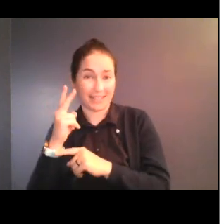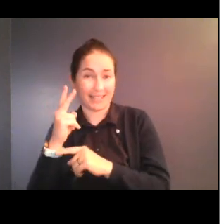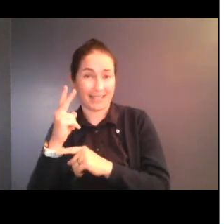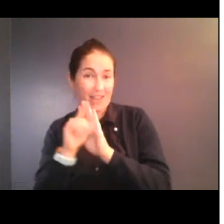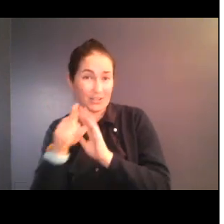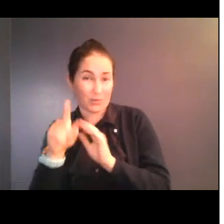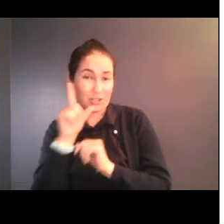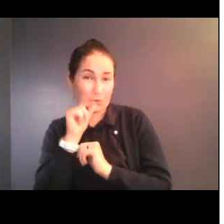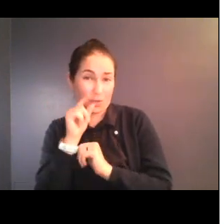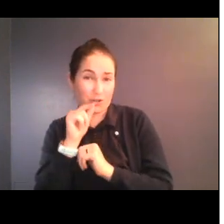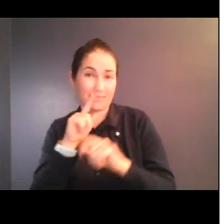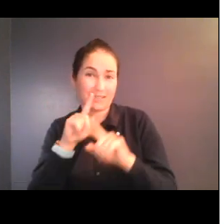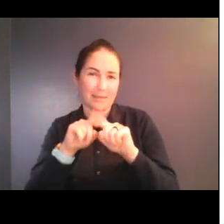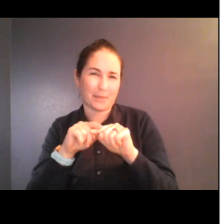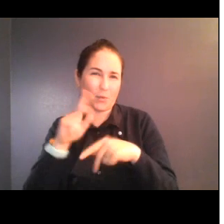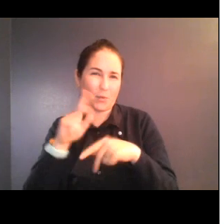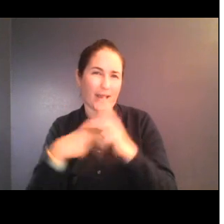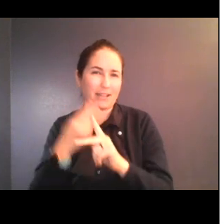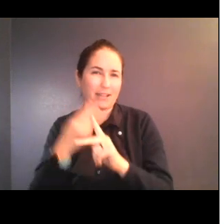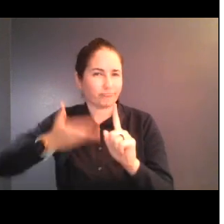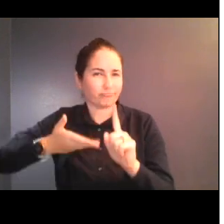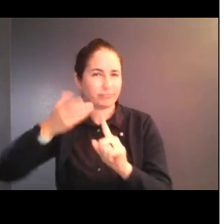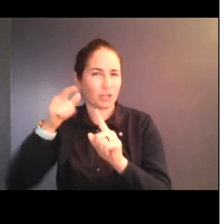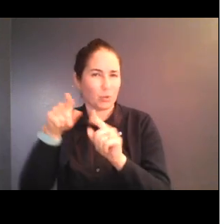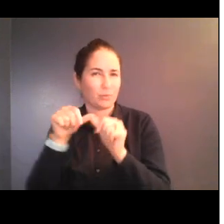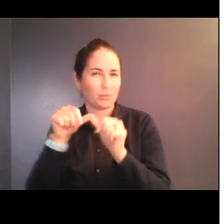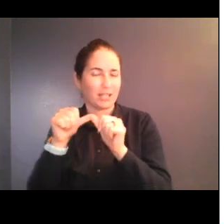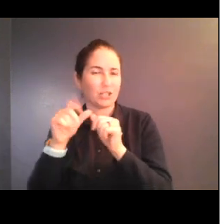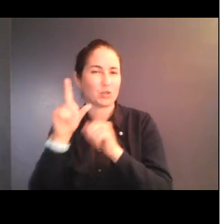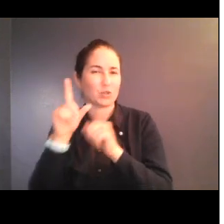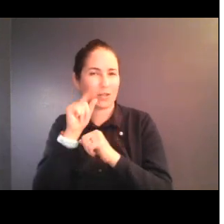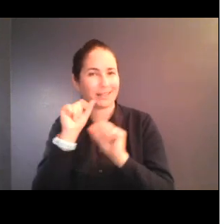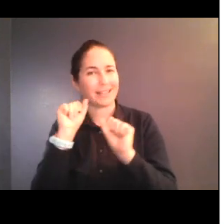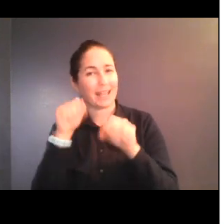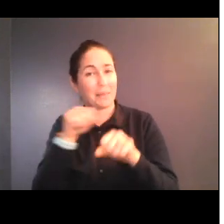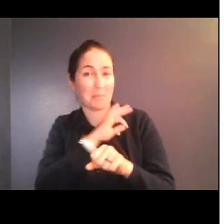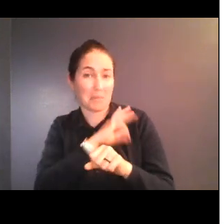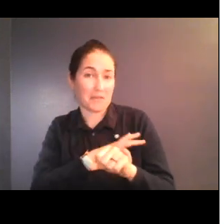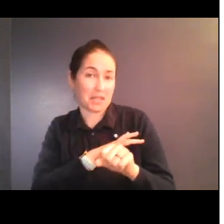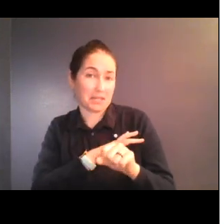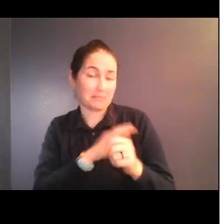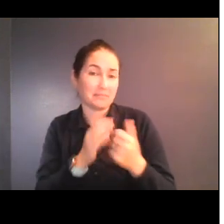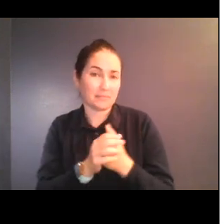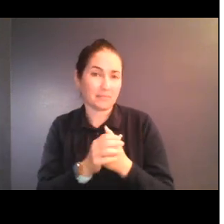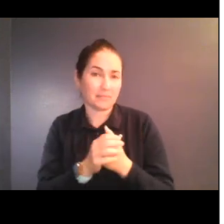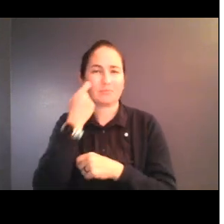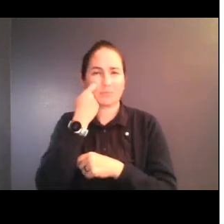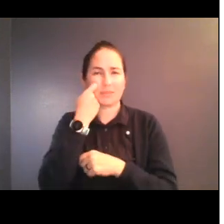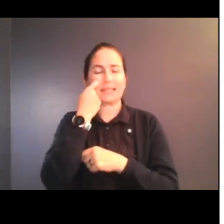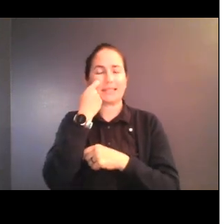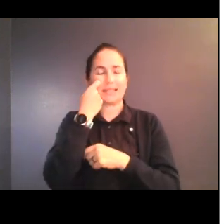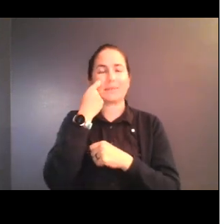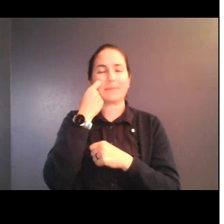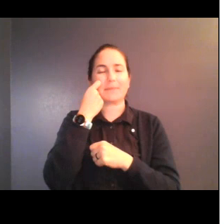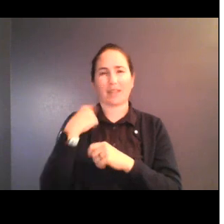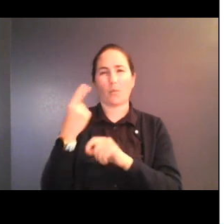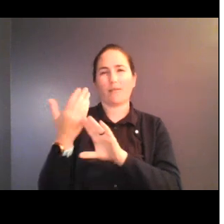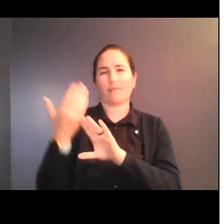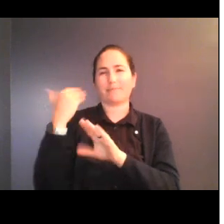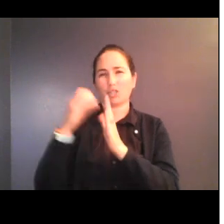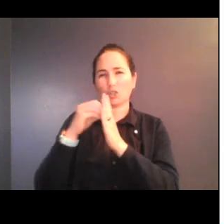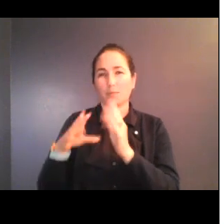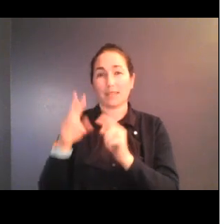depending on what kind of presence you maintain there. That can be a potential benefit. I did recently have a former student